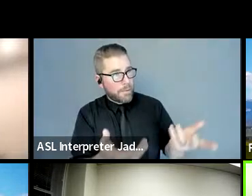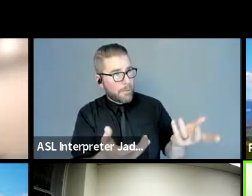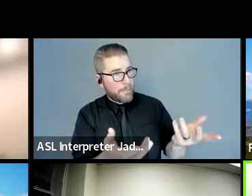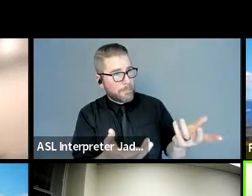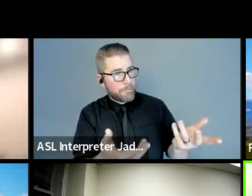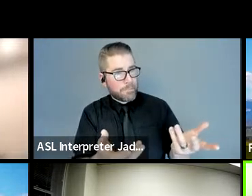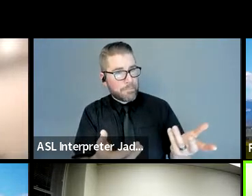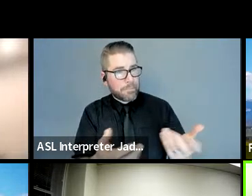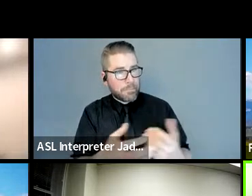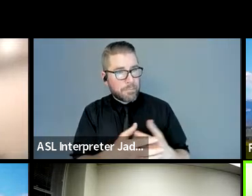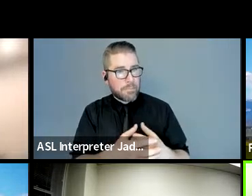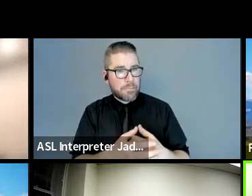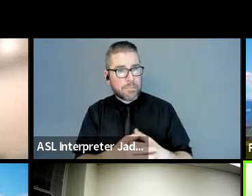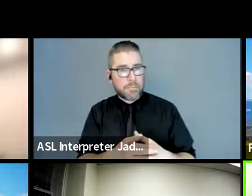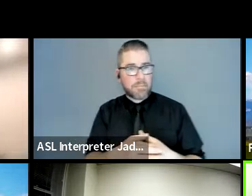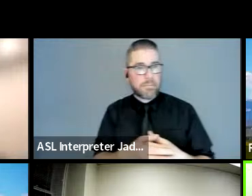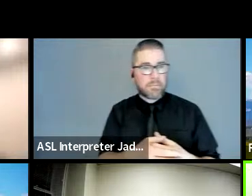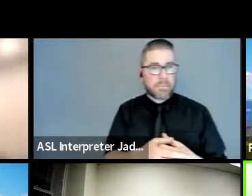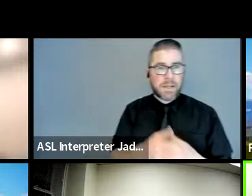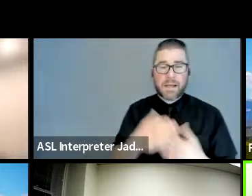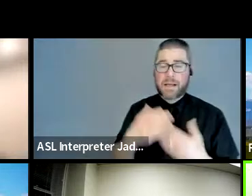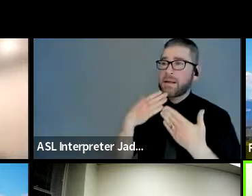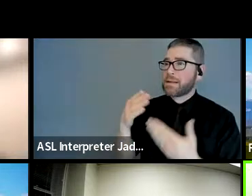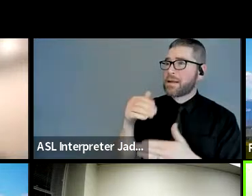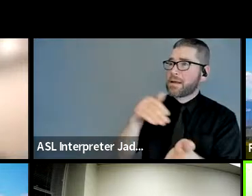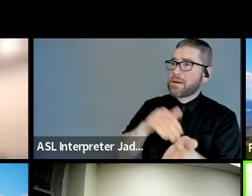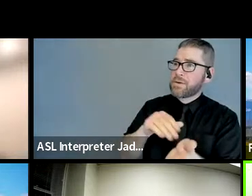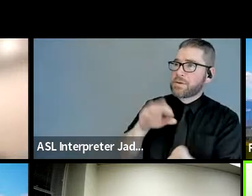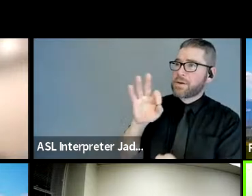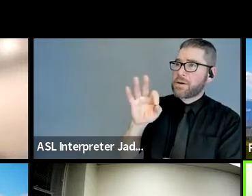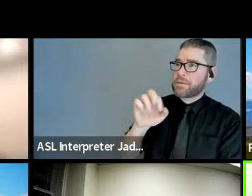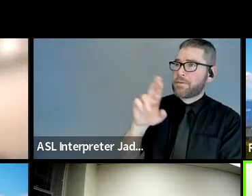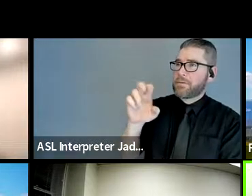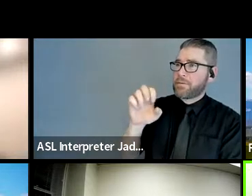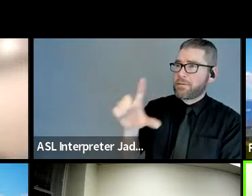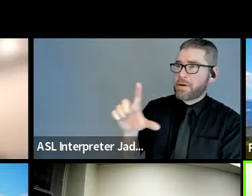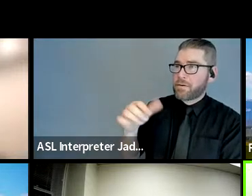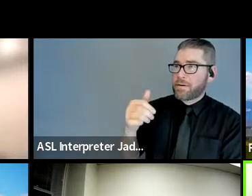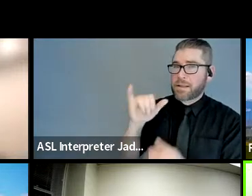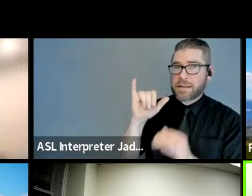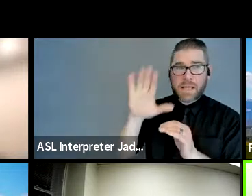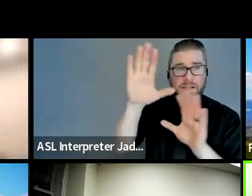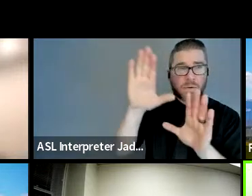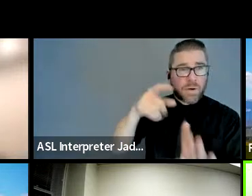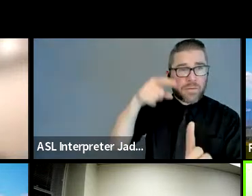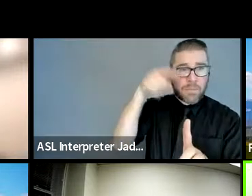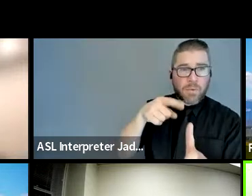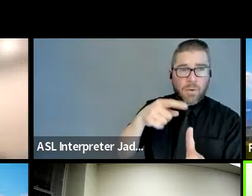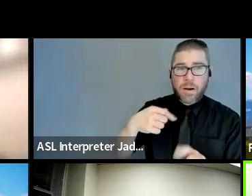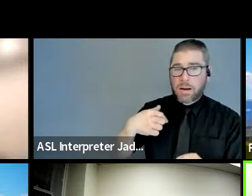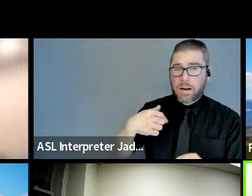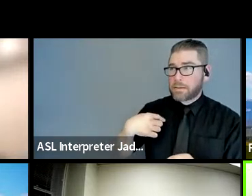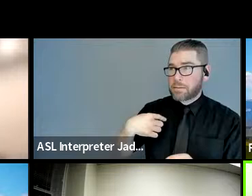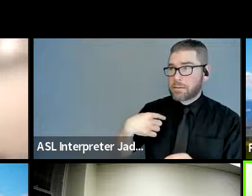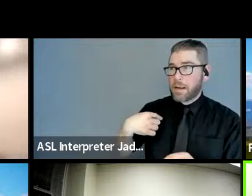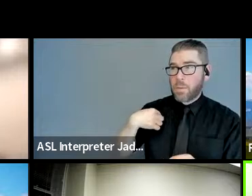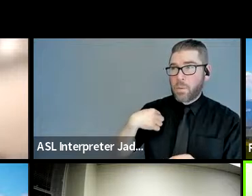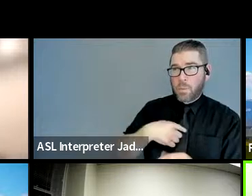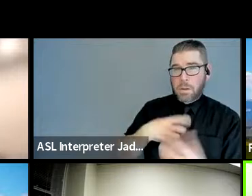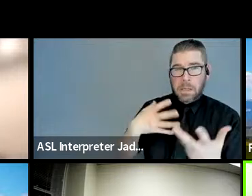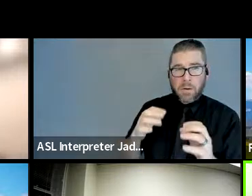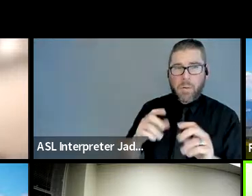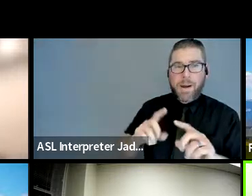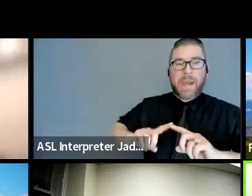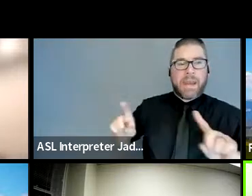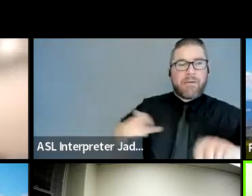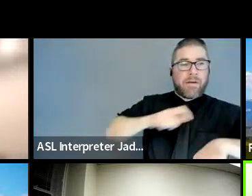Thanks, Dr. Farrell. This is Stephanie. Maybe just as the follow-up, that's a really great point, and I don't think we were imagining to bring people at different times. We'll have what we're